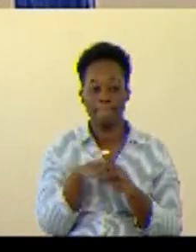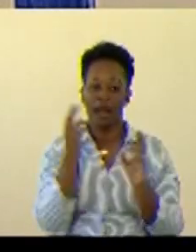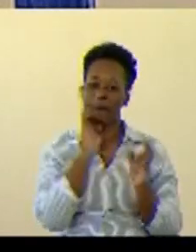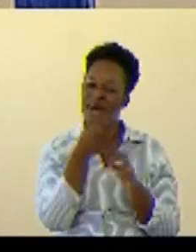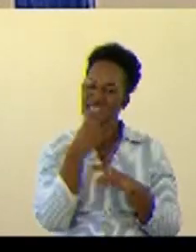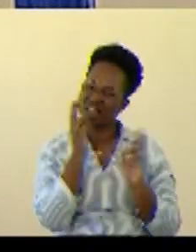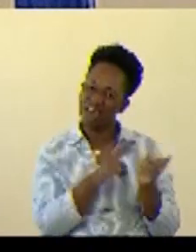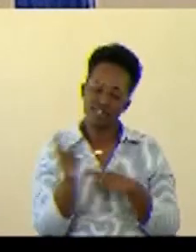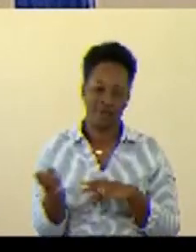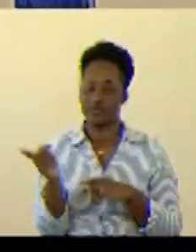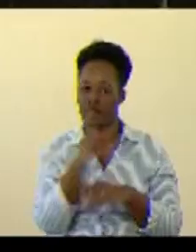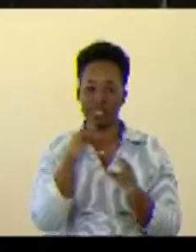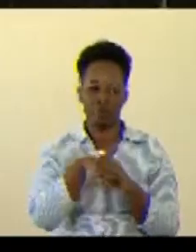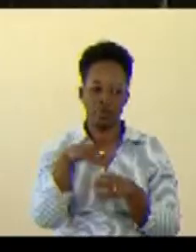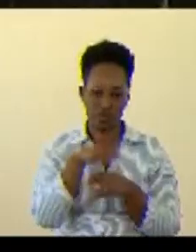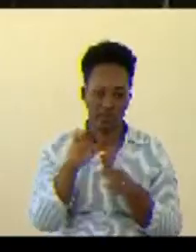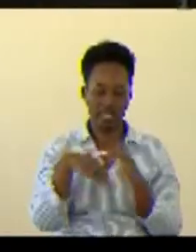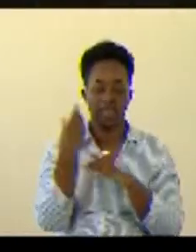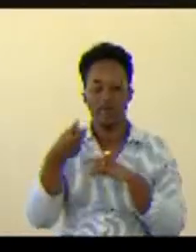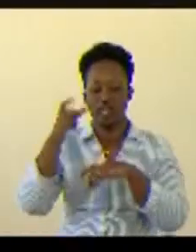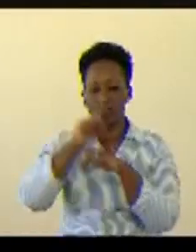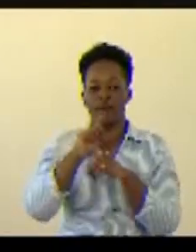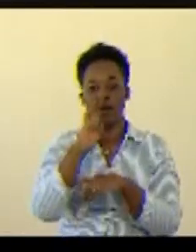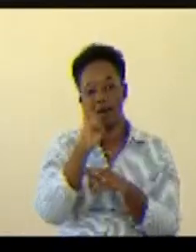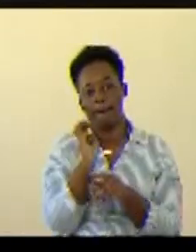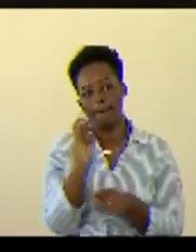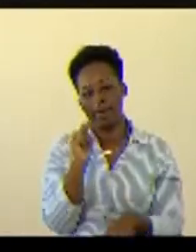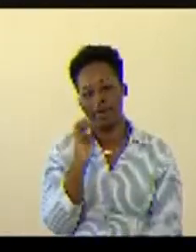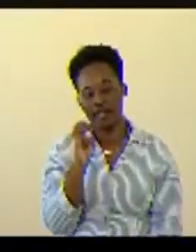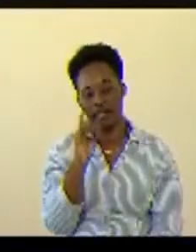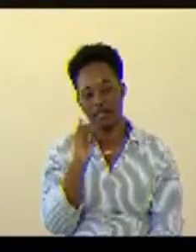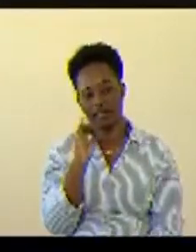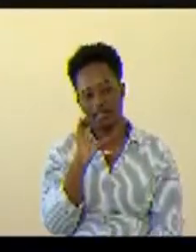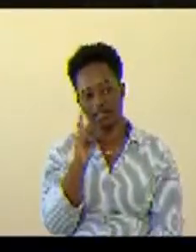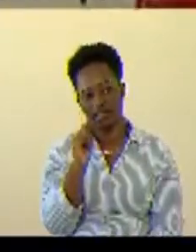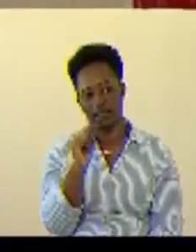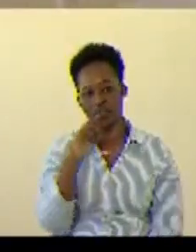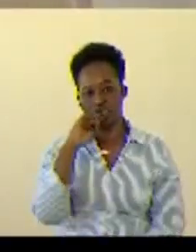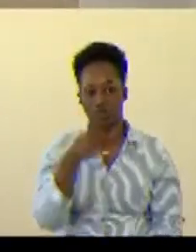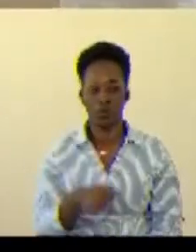from there, I have to add bendic solution. Also, I have to add the bendic solution.